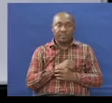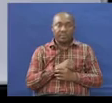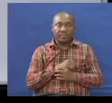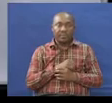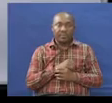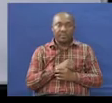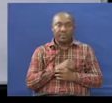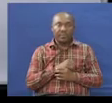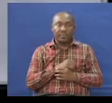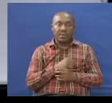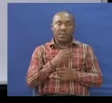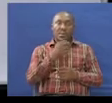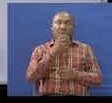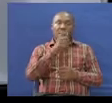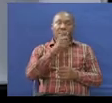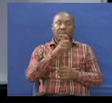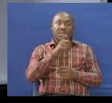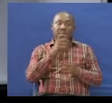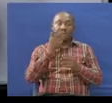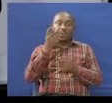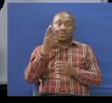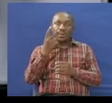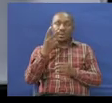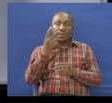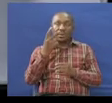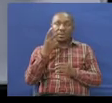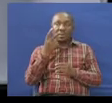3x, no, let me choose another number, that's too simple. X squared